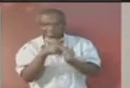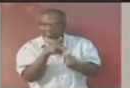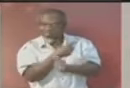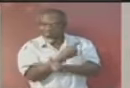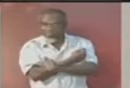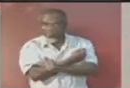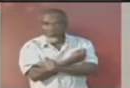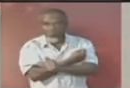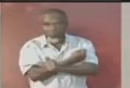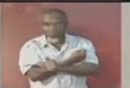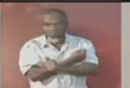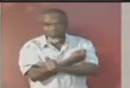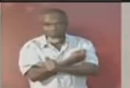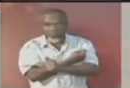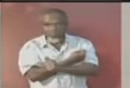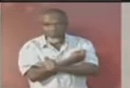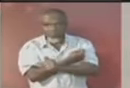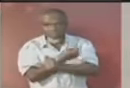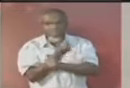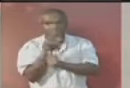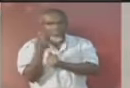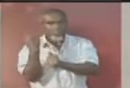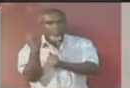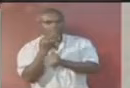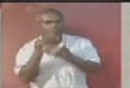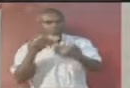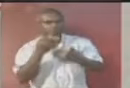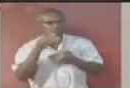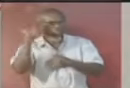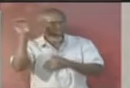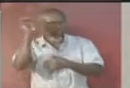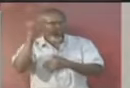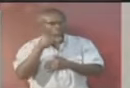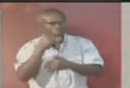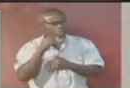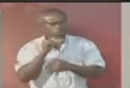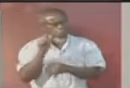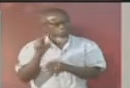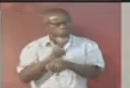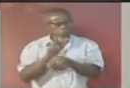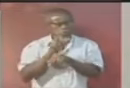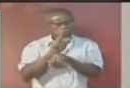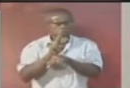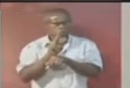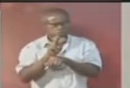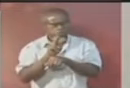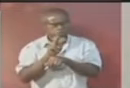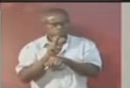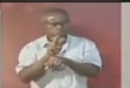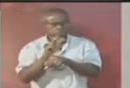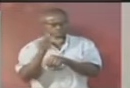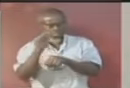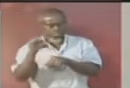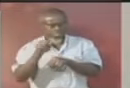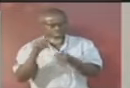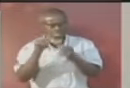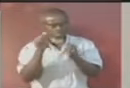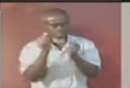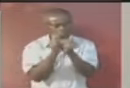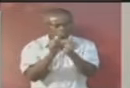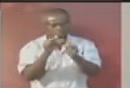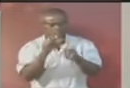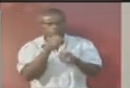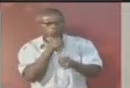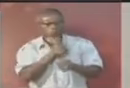AstraZeneca in the over 55s, right? Remember? Because they too complained that the numbers of over 60s in those trials were also